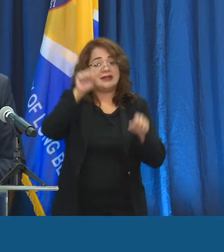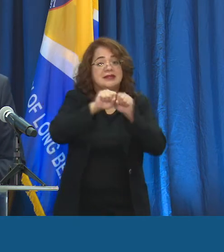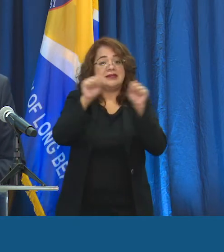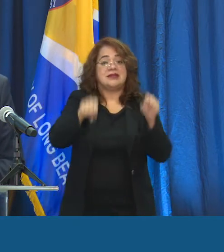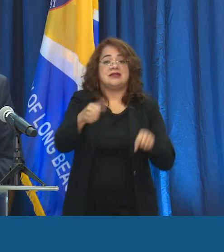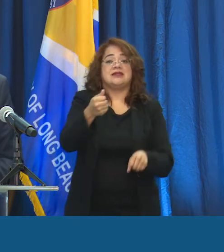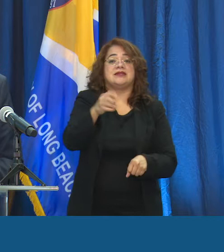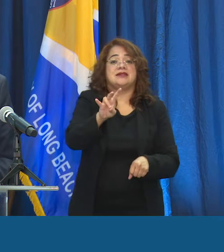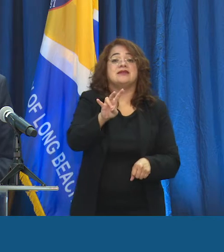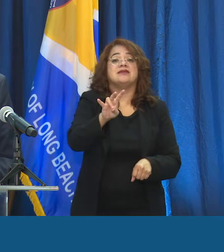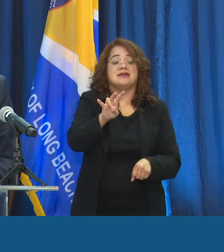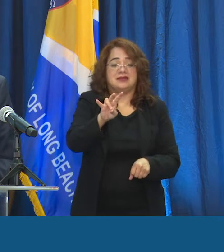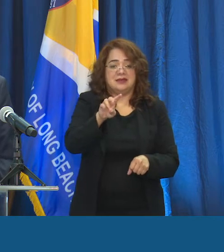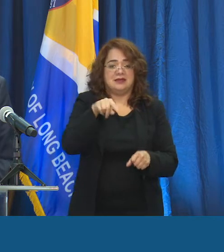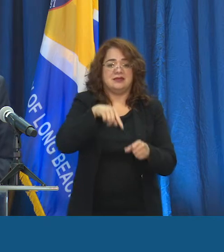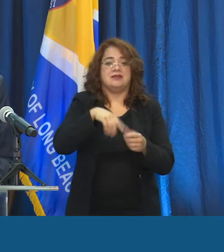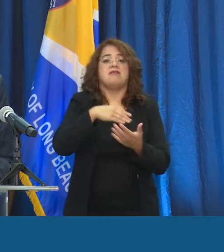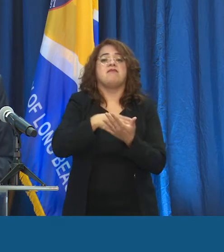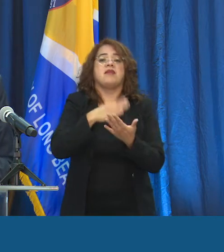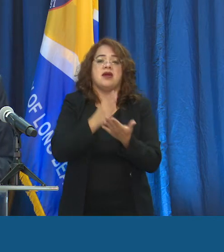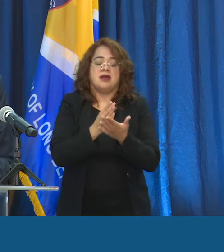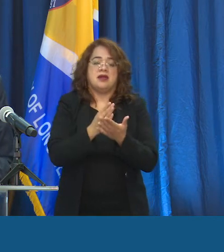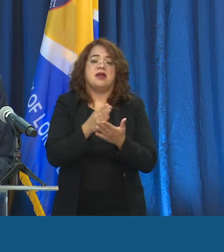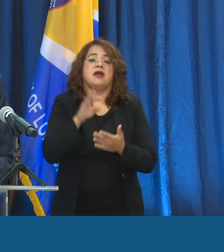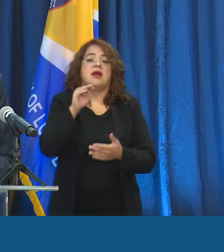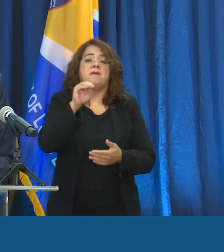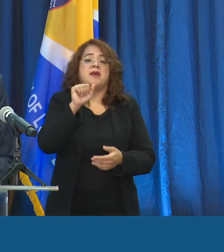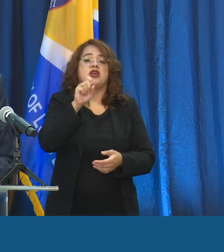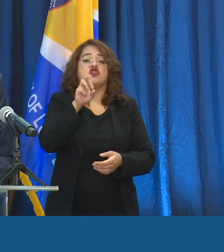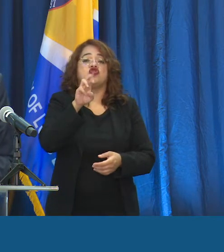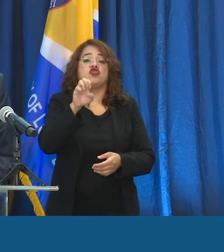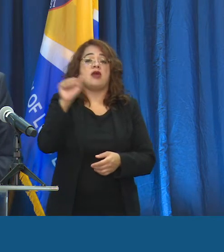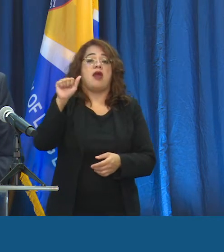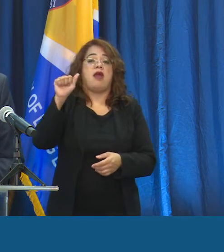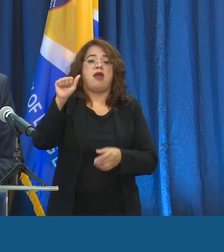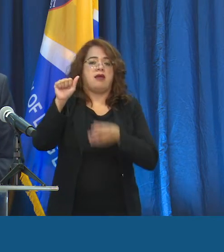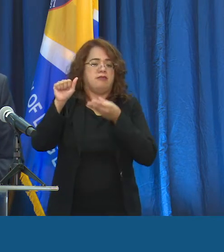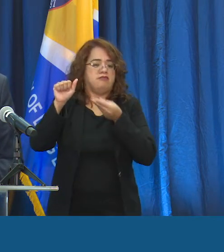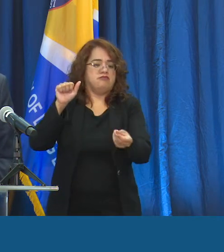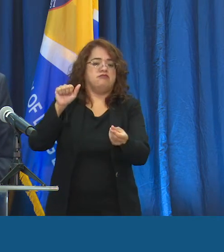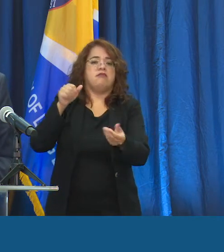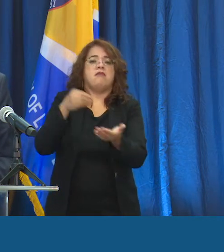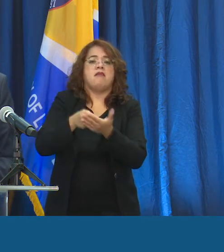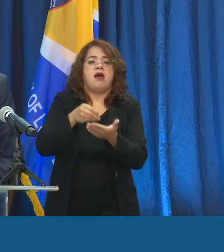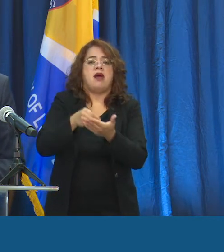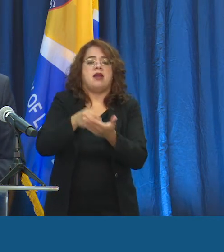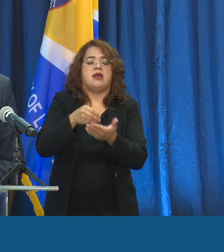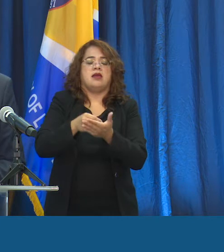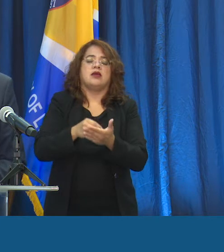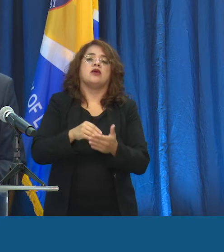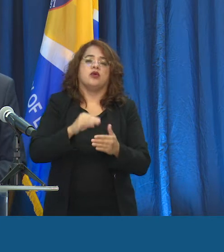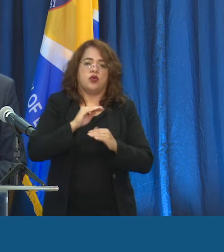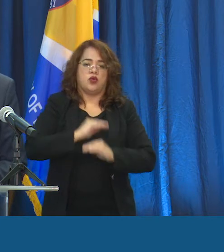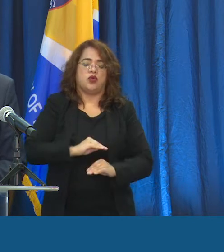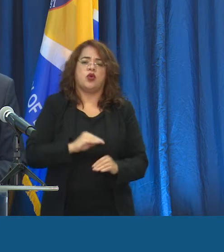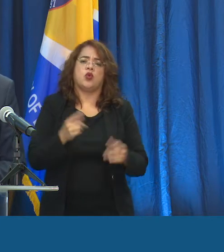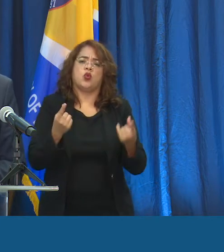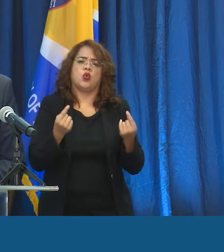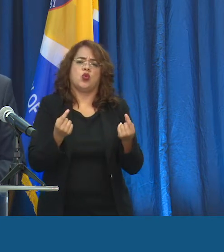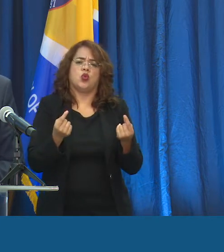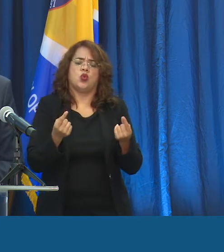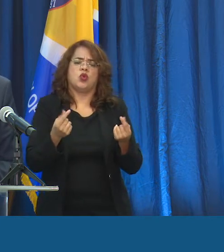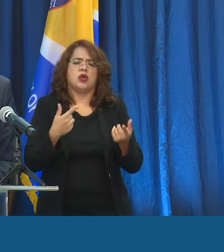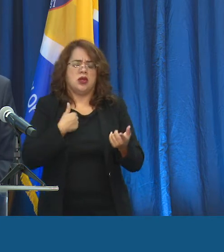Station 17 is in this budget. It is funded by Measure A for one more year. But we needed to make some decisions on whether we should apply